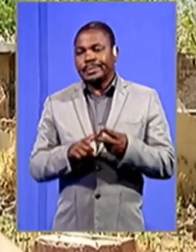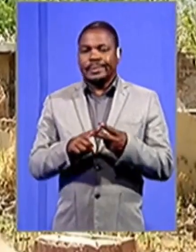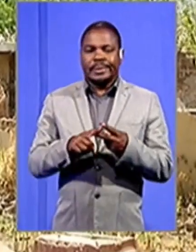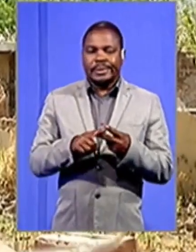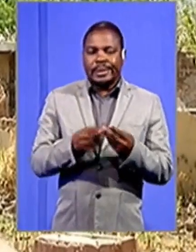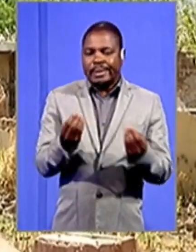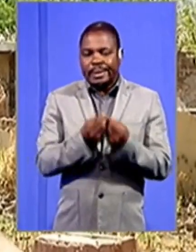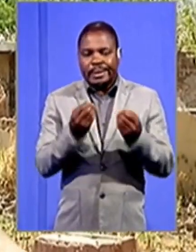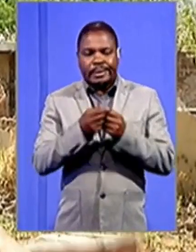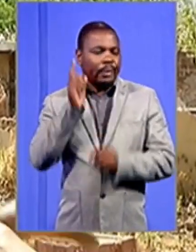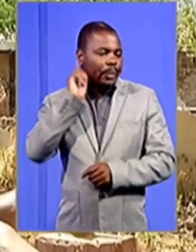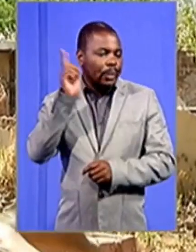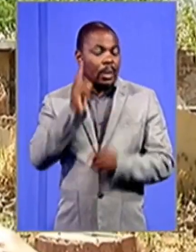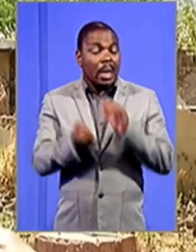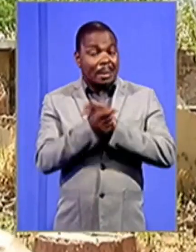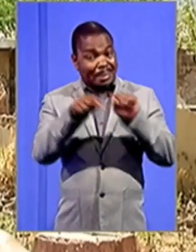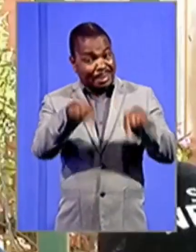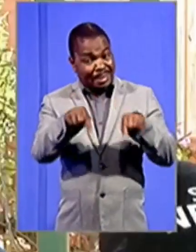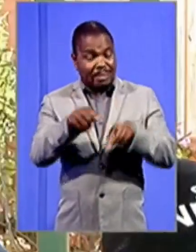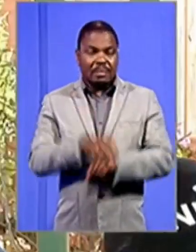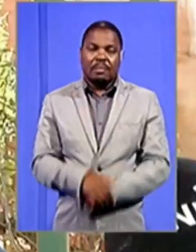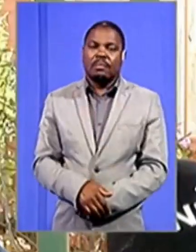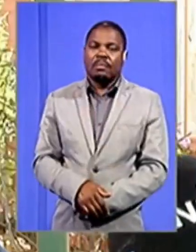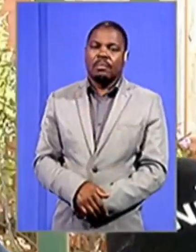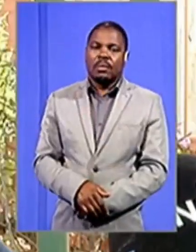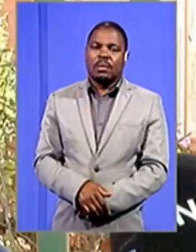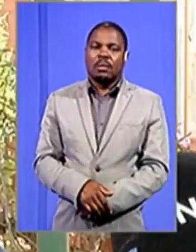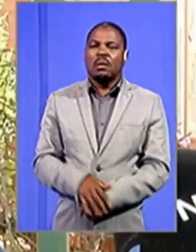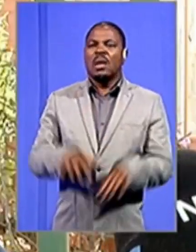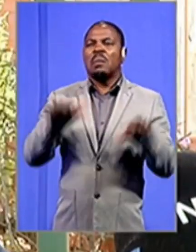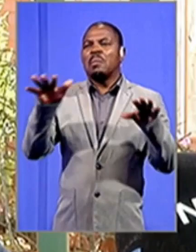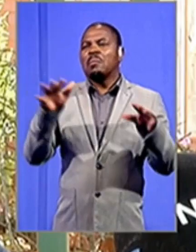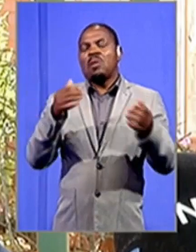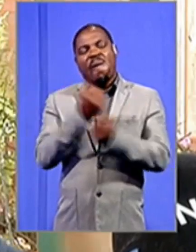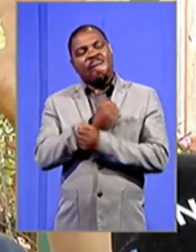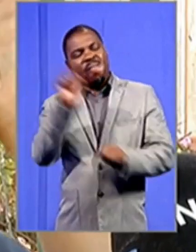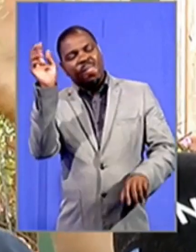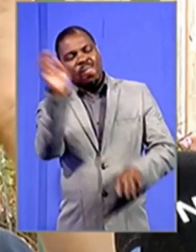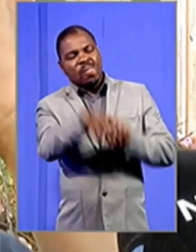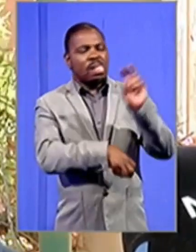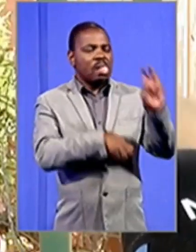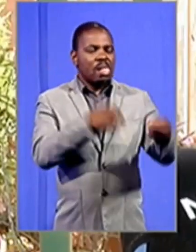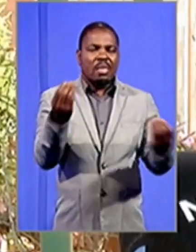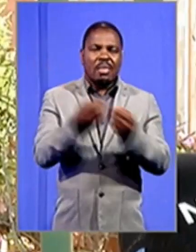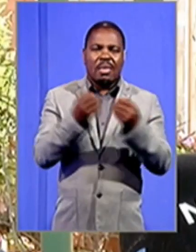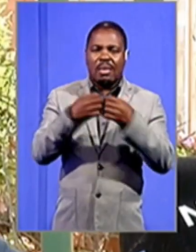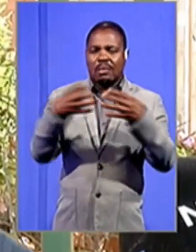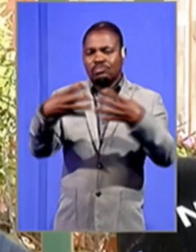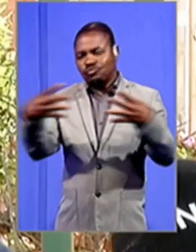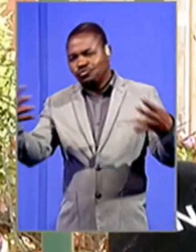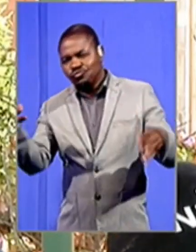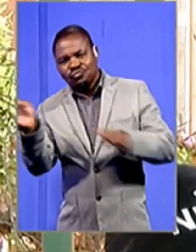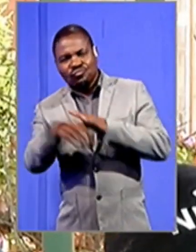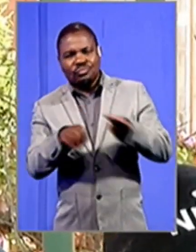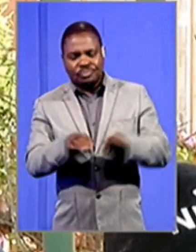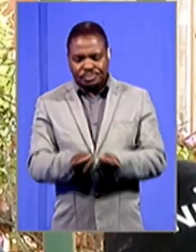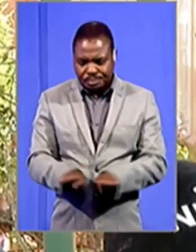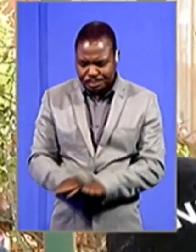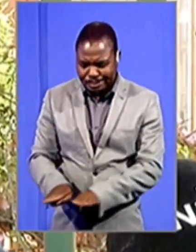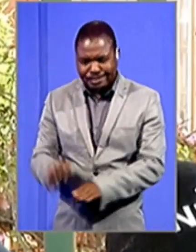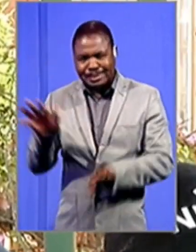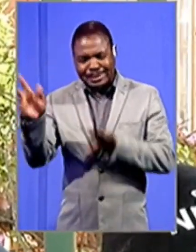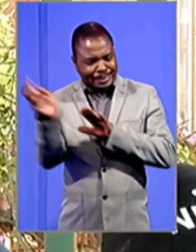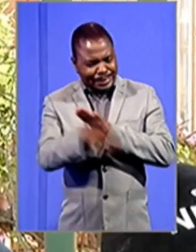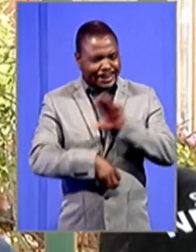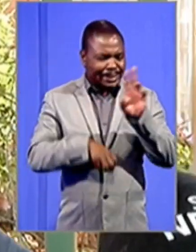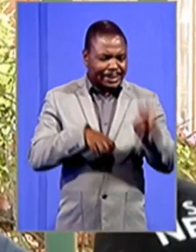snacks, the Rua Nagam. Mulumutia Sassinaga, the fences the Guratia, the paves in Little Gamula